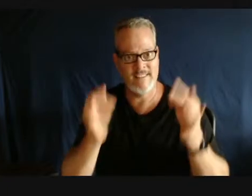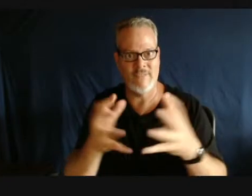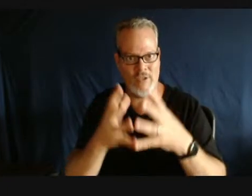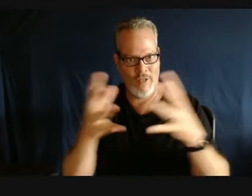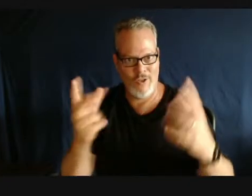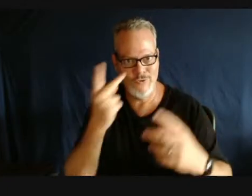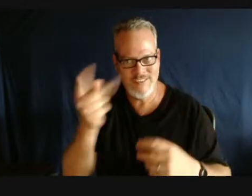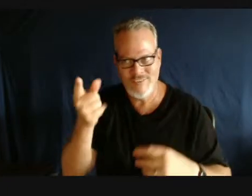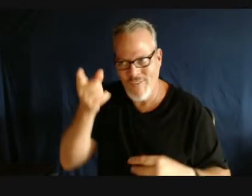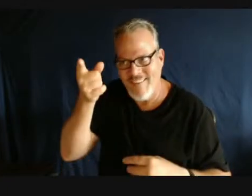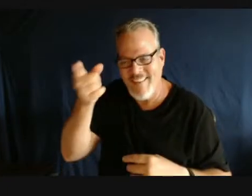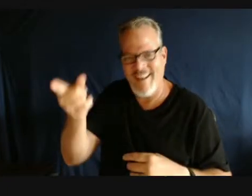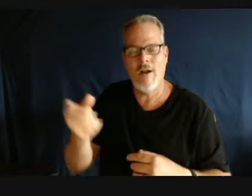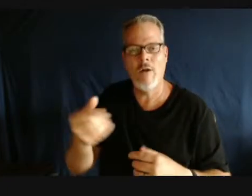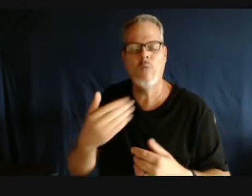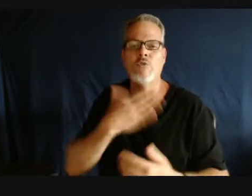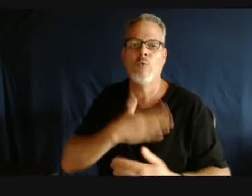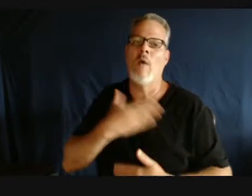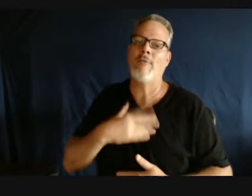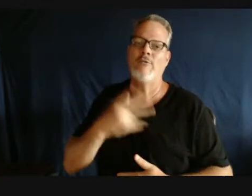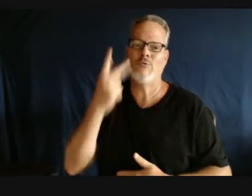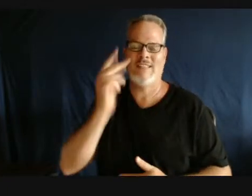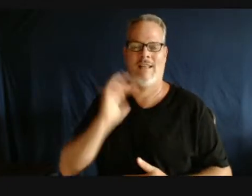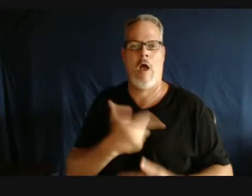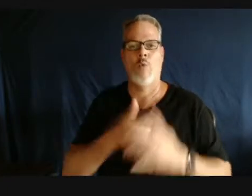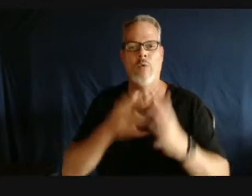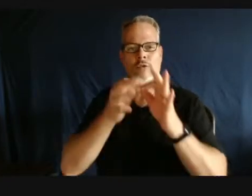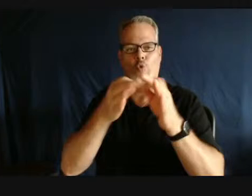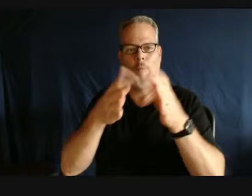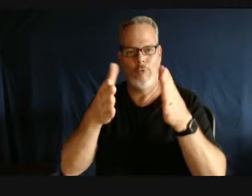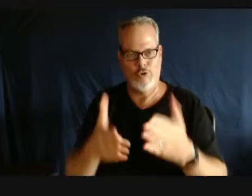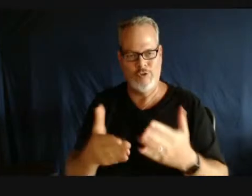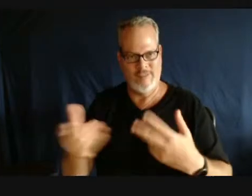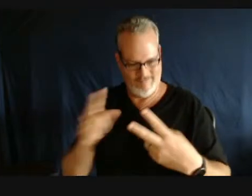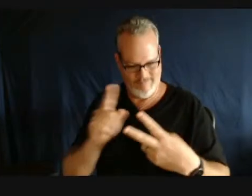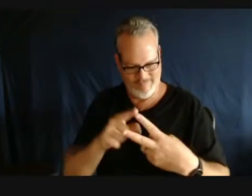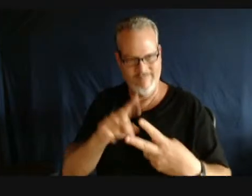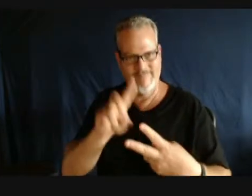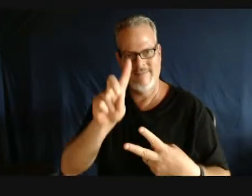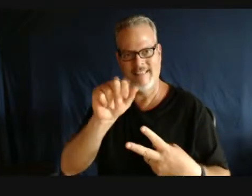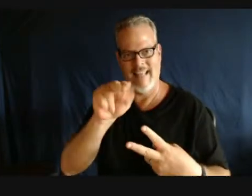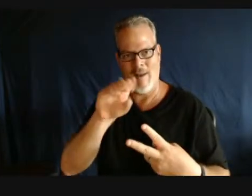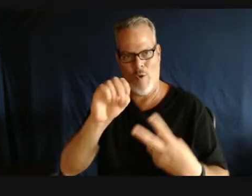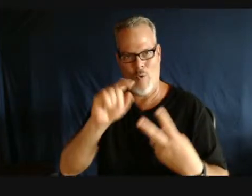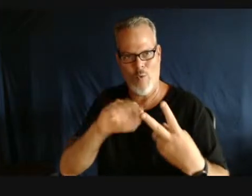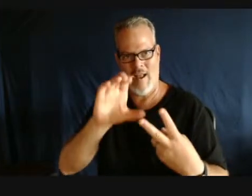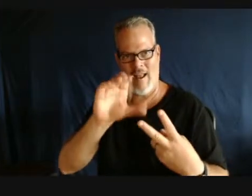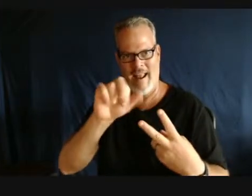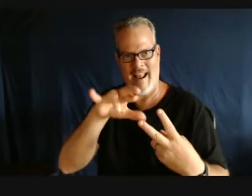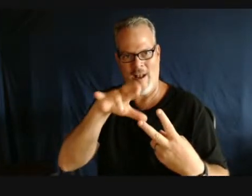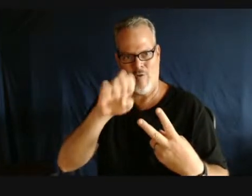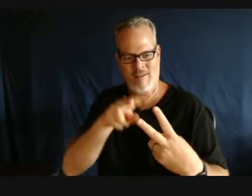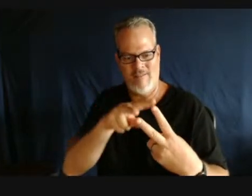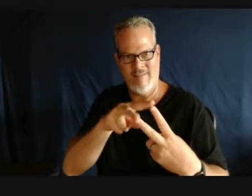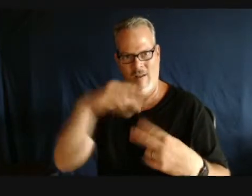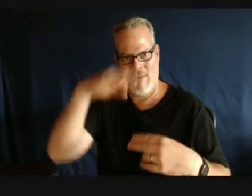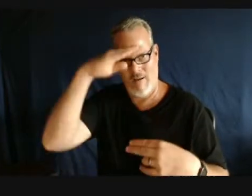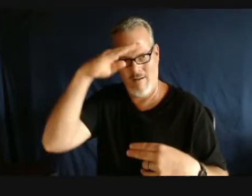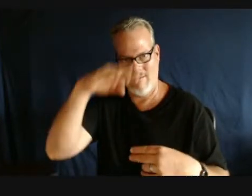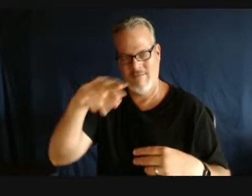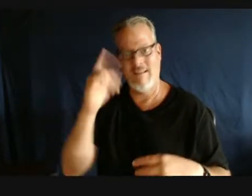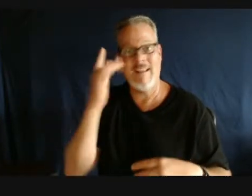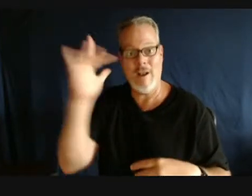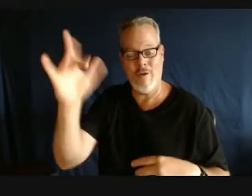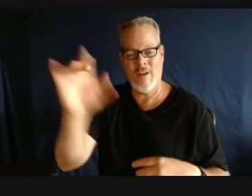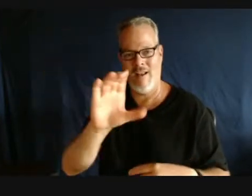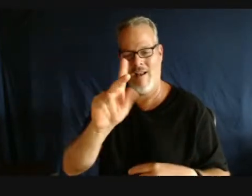glad to be joined by our ASO interpreters as usual, Daniel and Carrie Kaufman. Mahalo you guys as always. And we